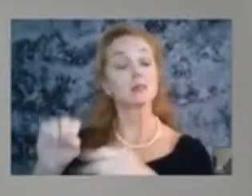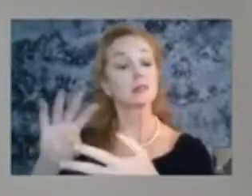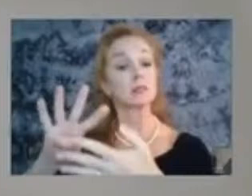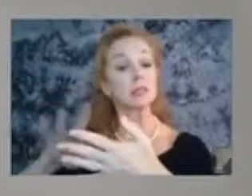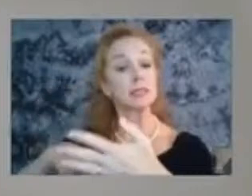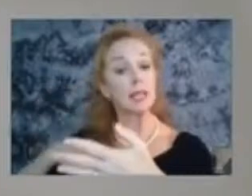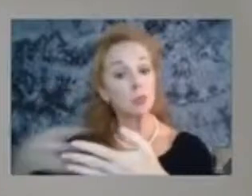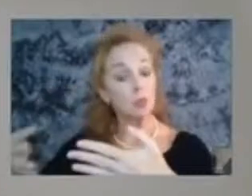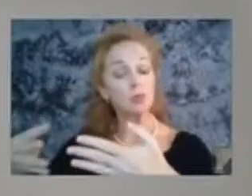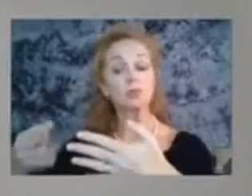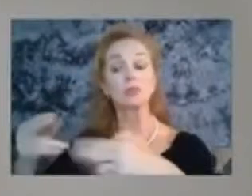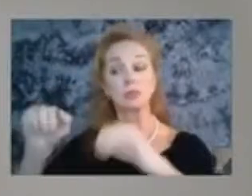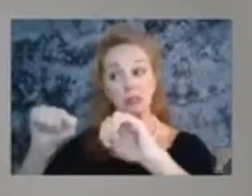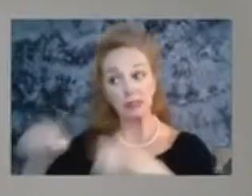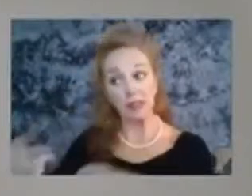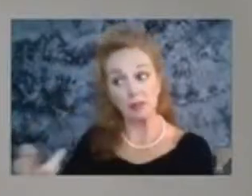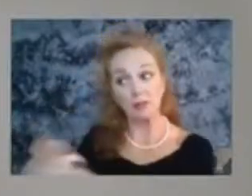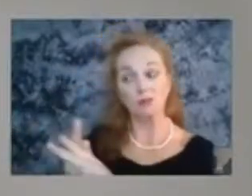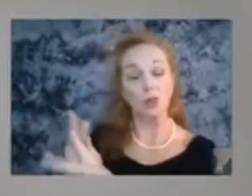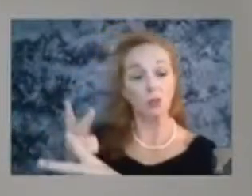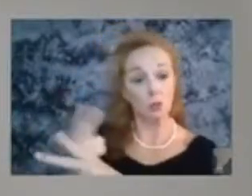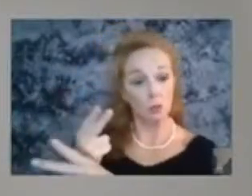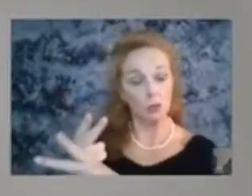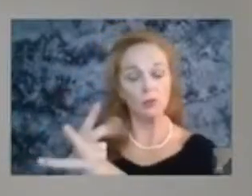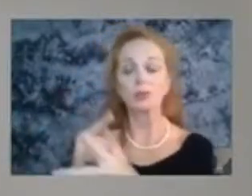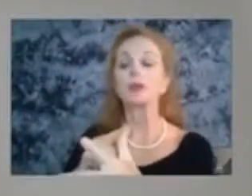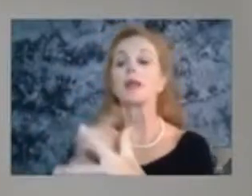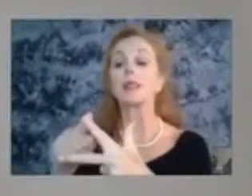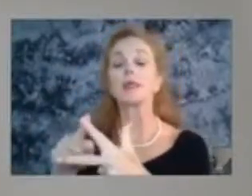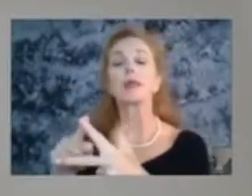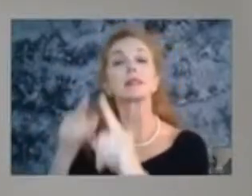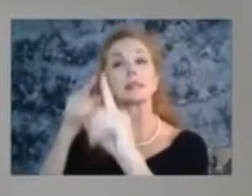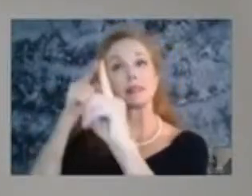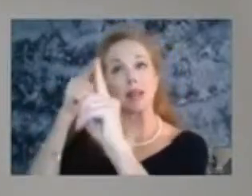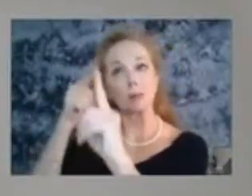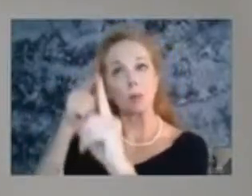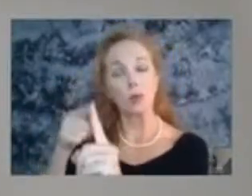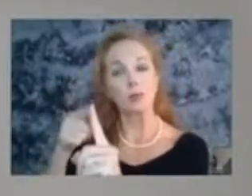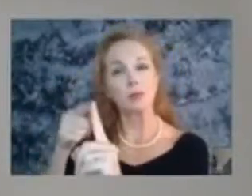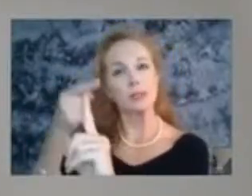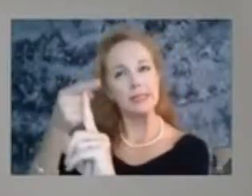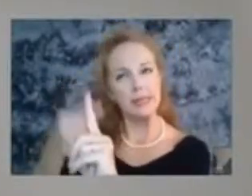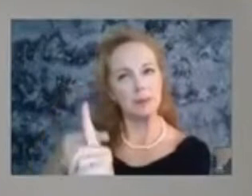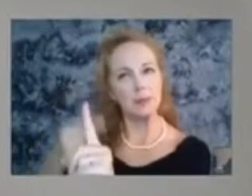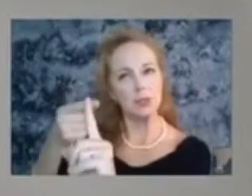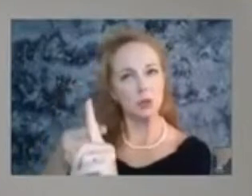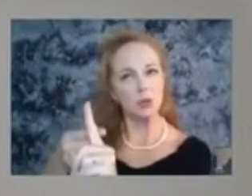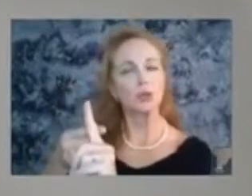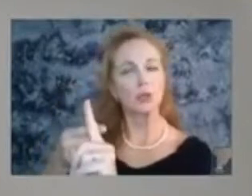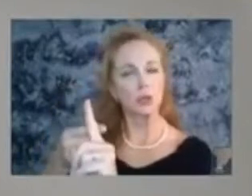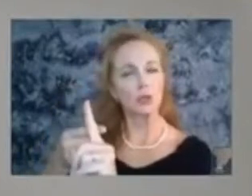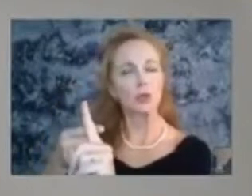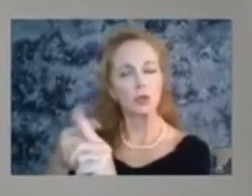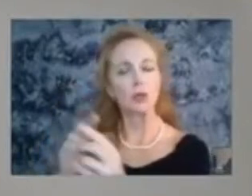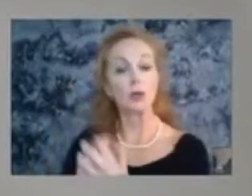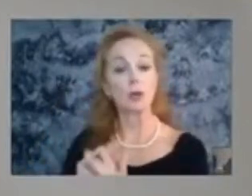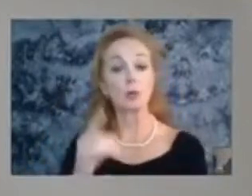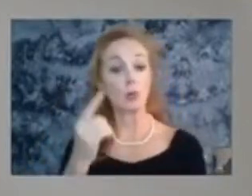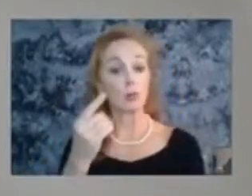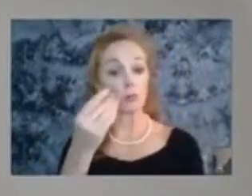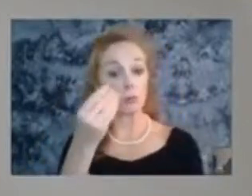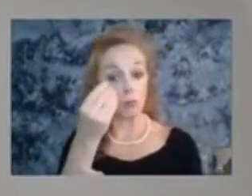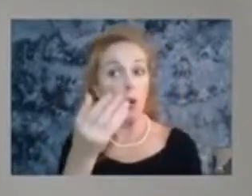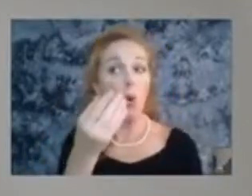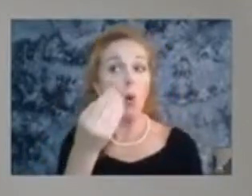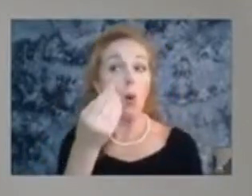we can use. Then there are set points that we can use for temperature. And the one thing that we have done in